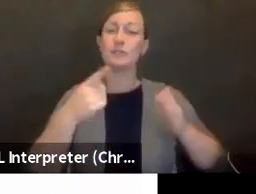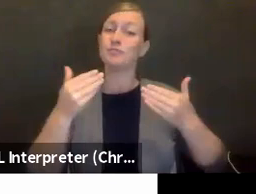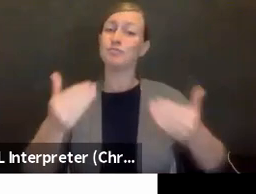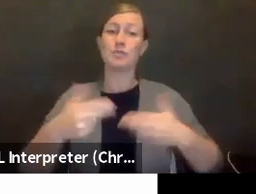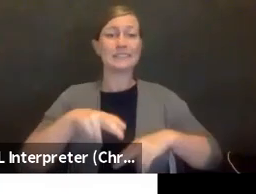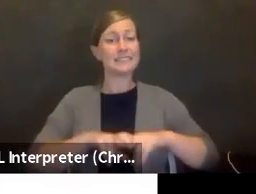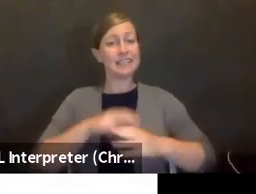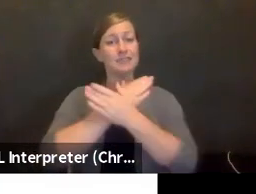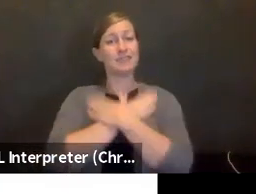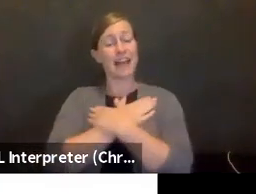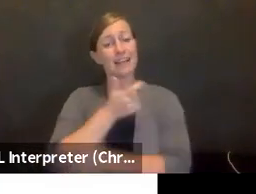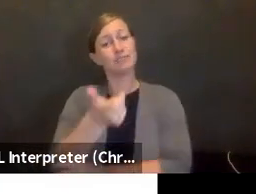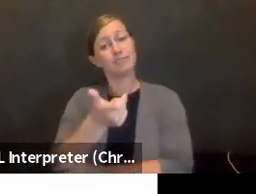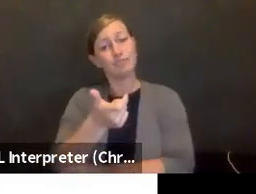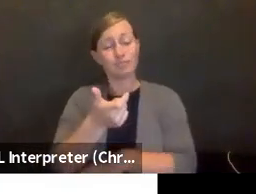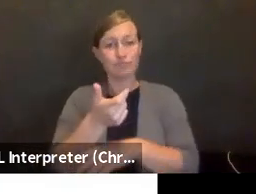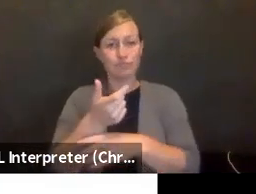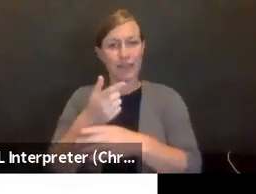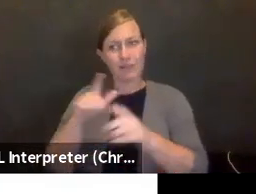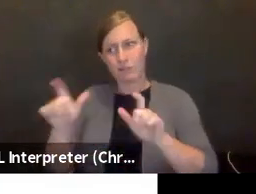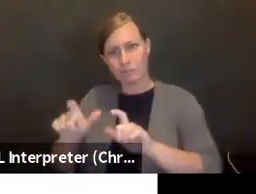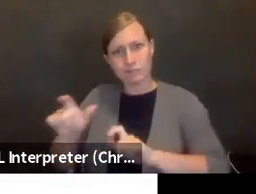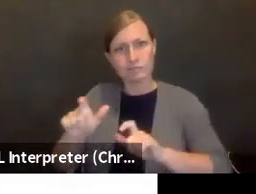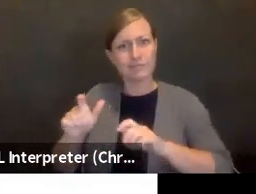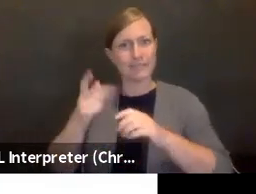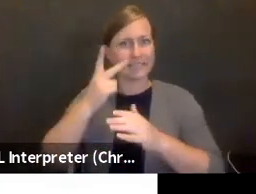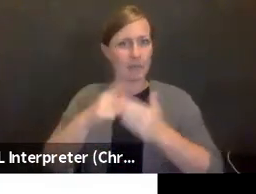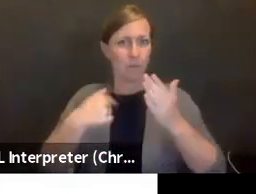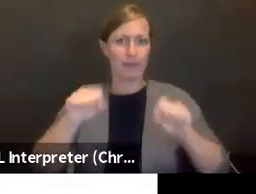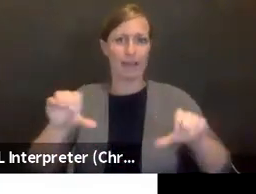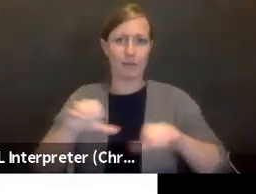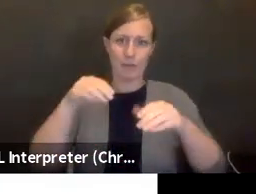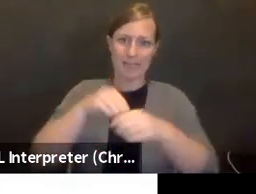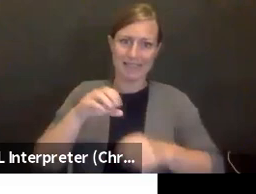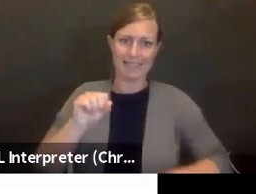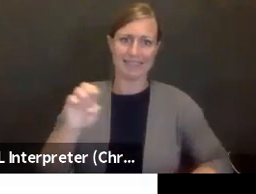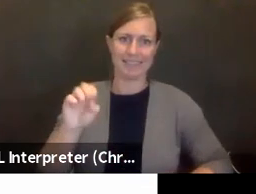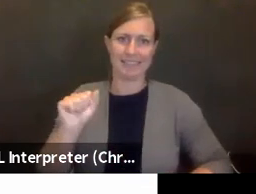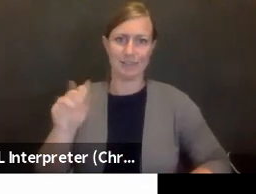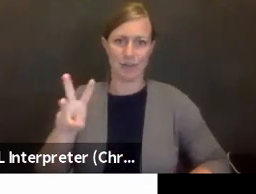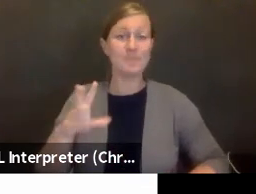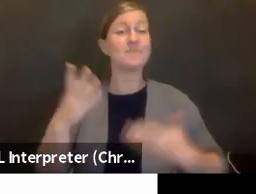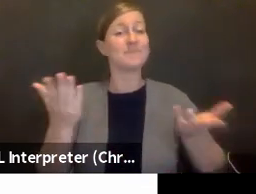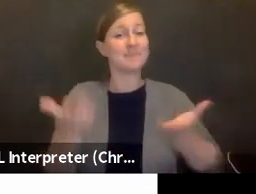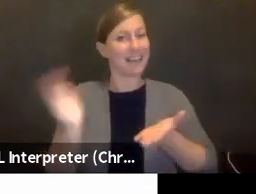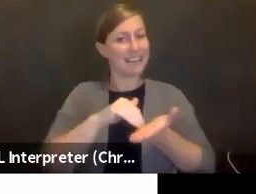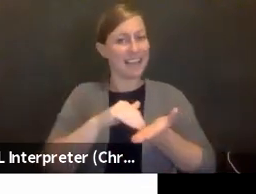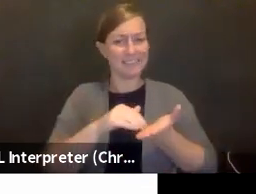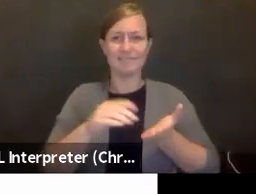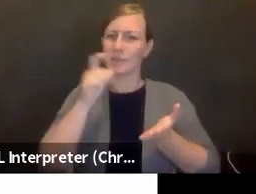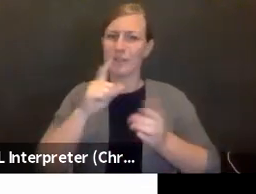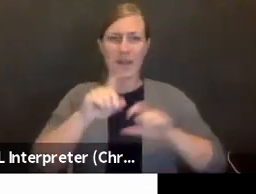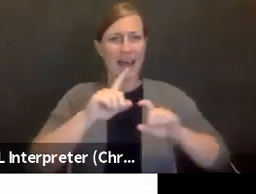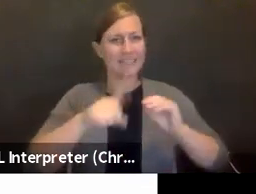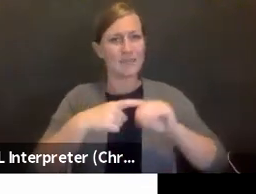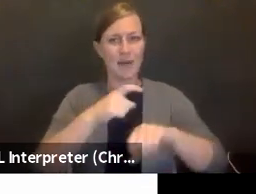relax, and demonstrate and watch what we can do within Seesaw. So, once again, don't need any questions about clock